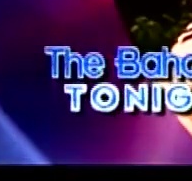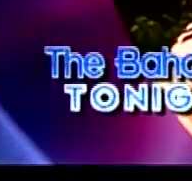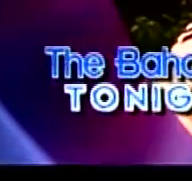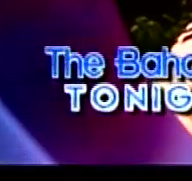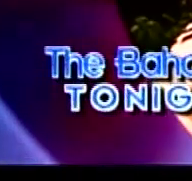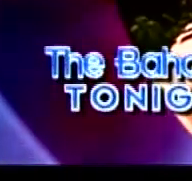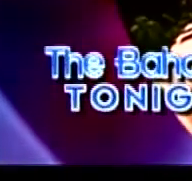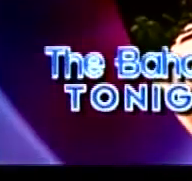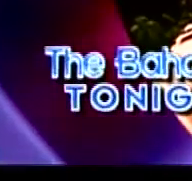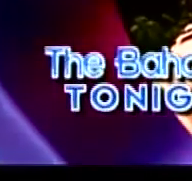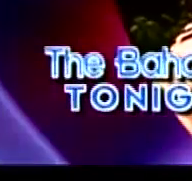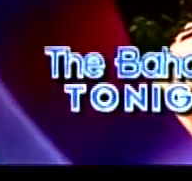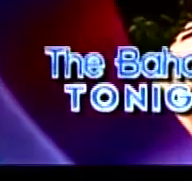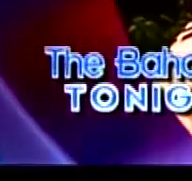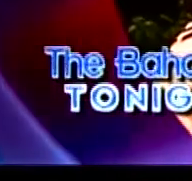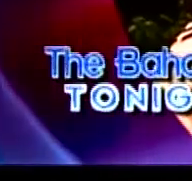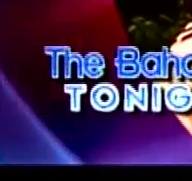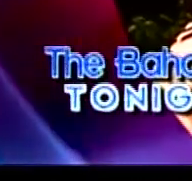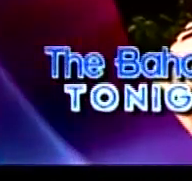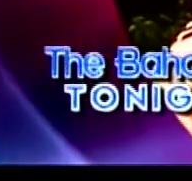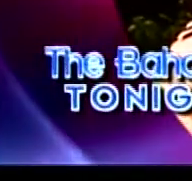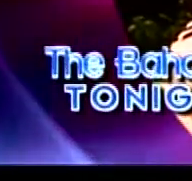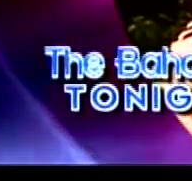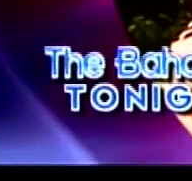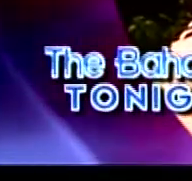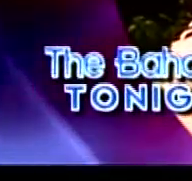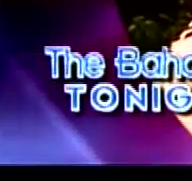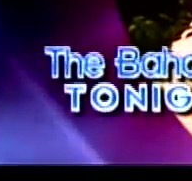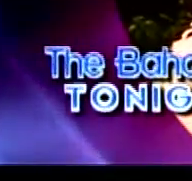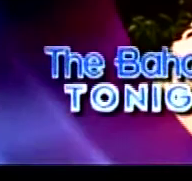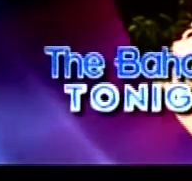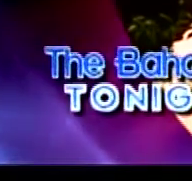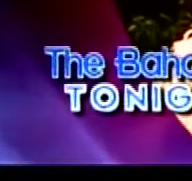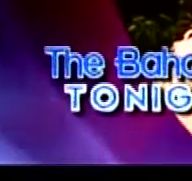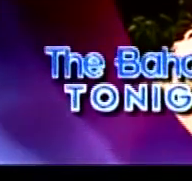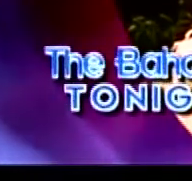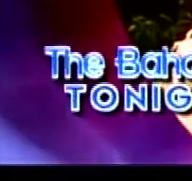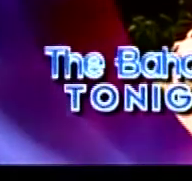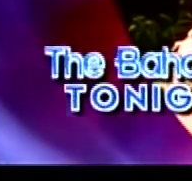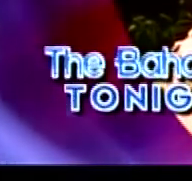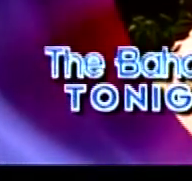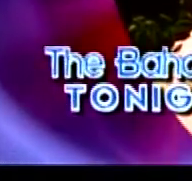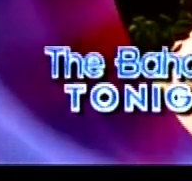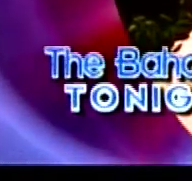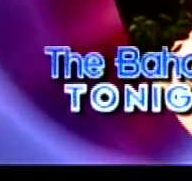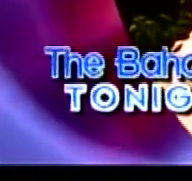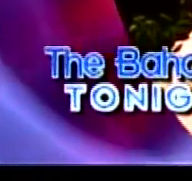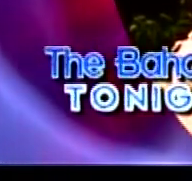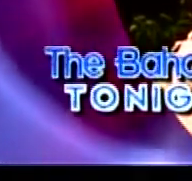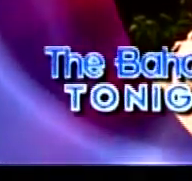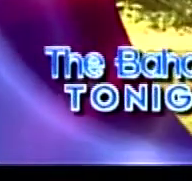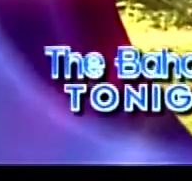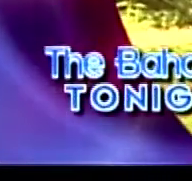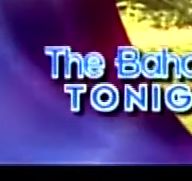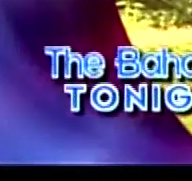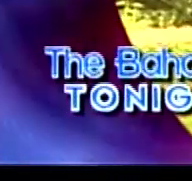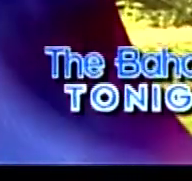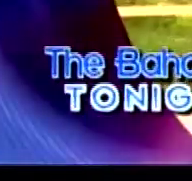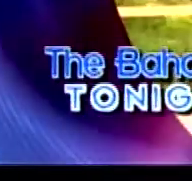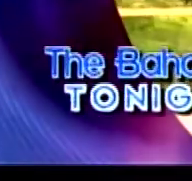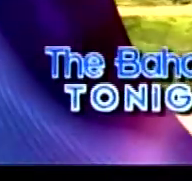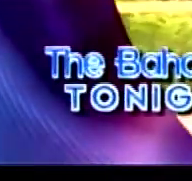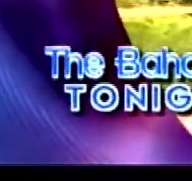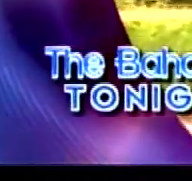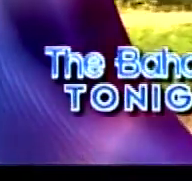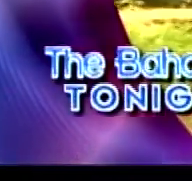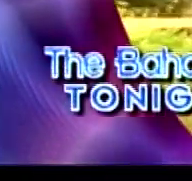make an appeal to family members who may not have seen a relative in the past, maybe 24 hours. We're asking you to please give us a call.